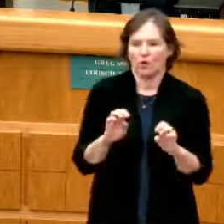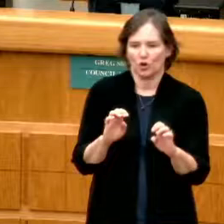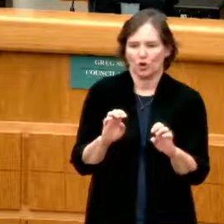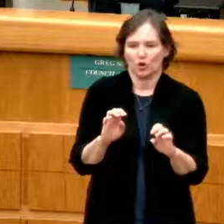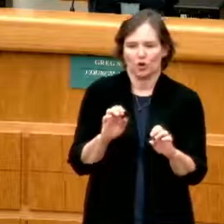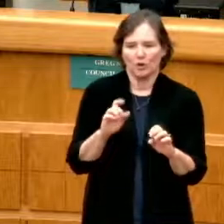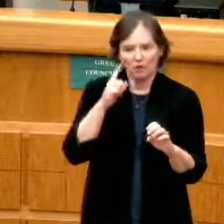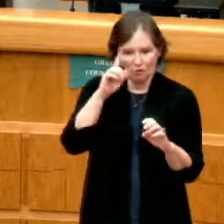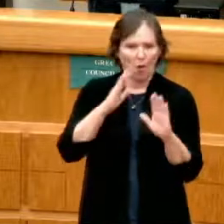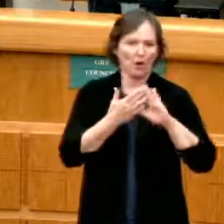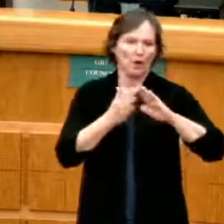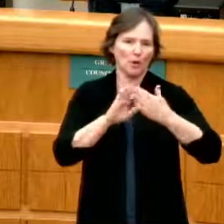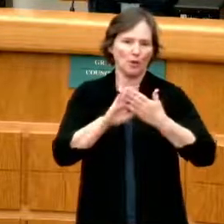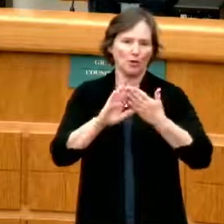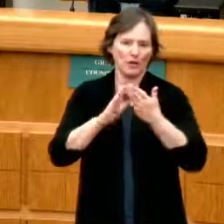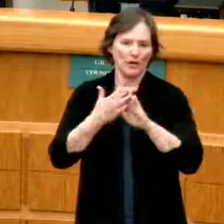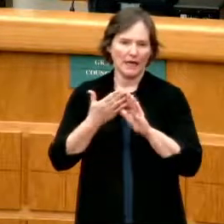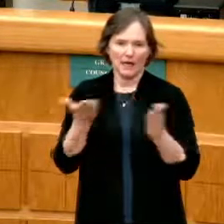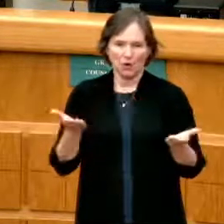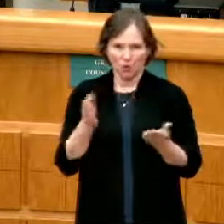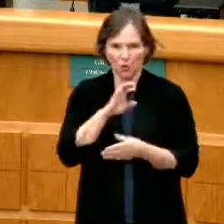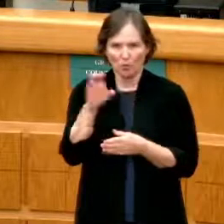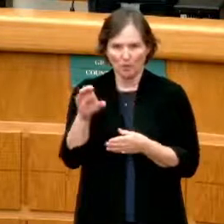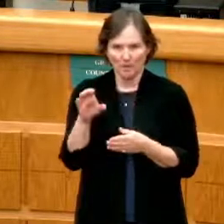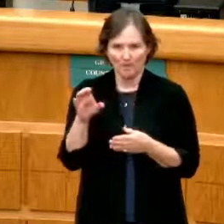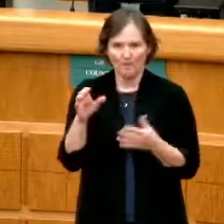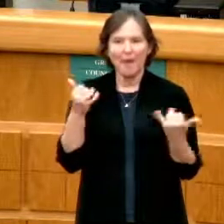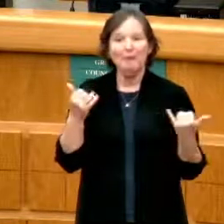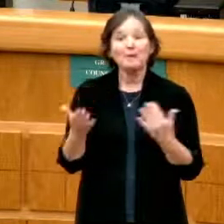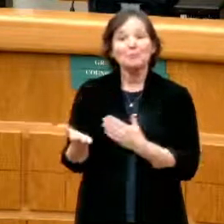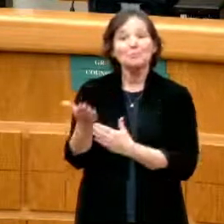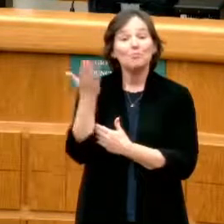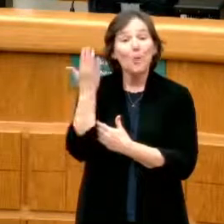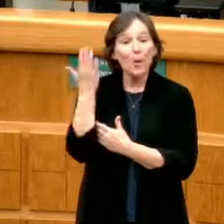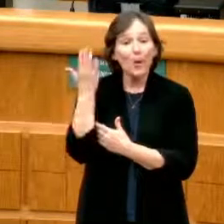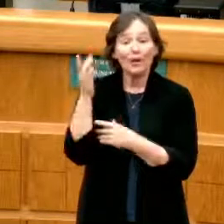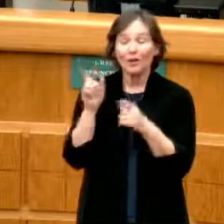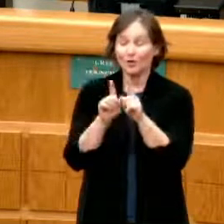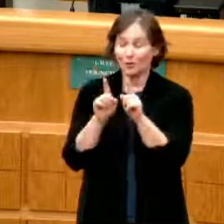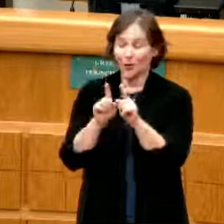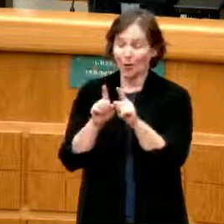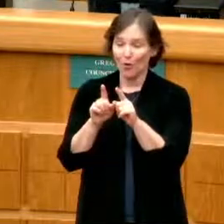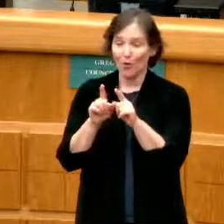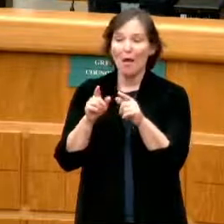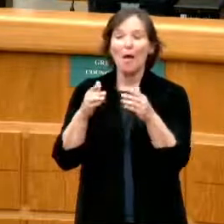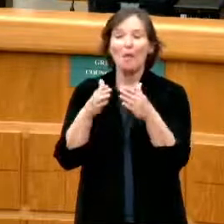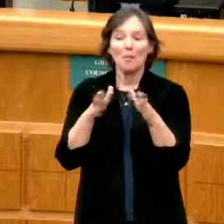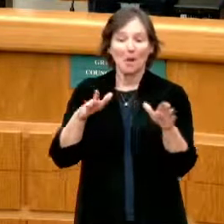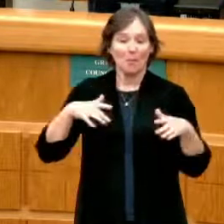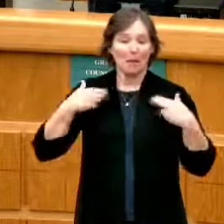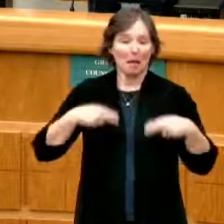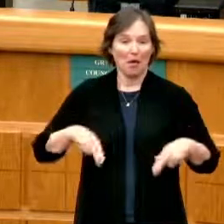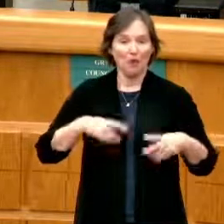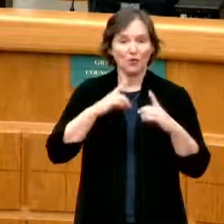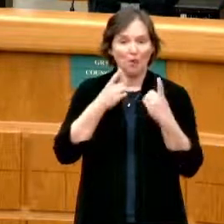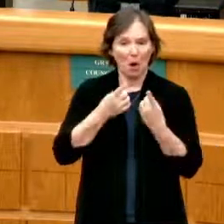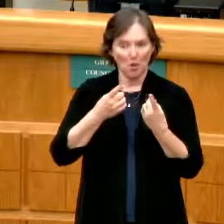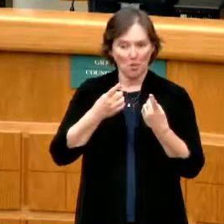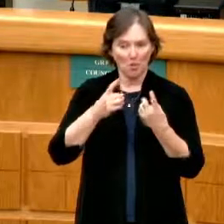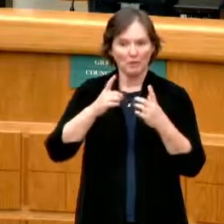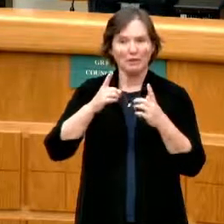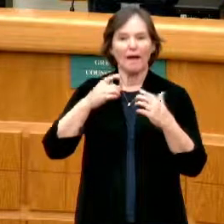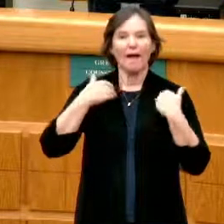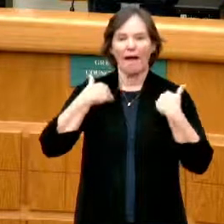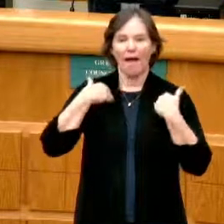This morning, the City County Health District launched the first inside Corpus Christi vaccination drive at American